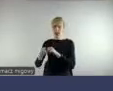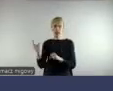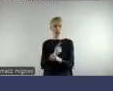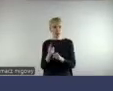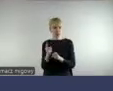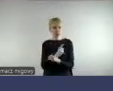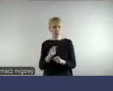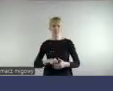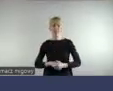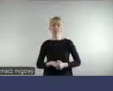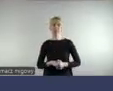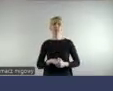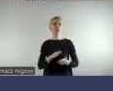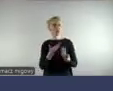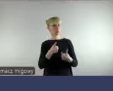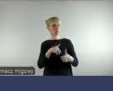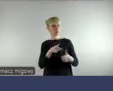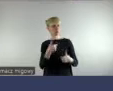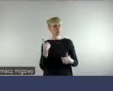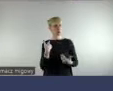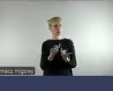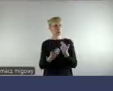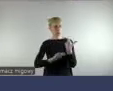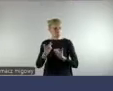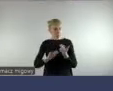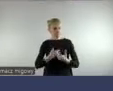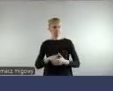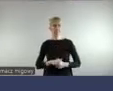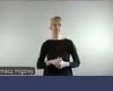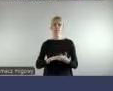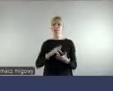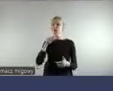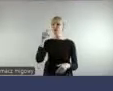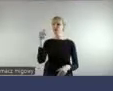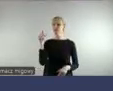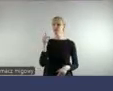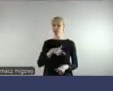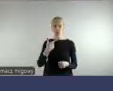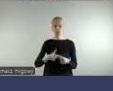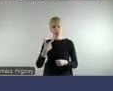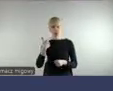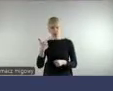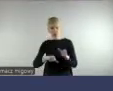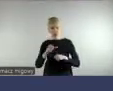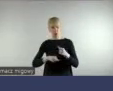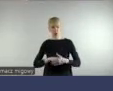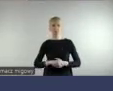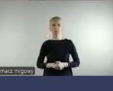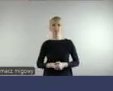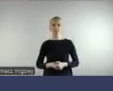done in 2022 last, and we also edited just recent